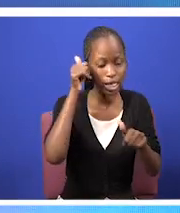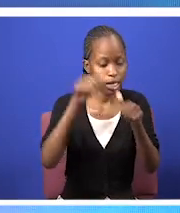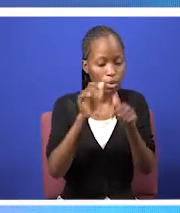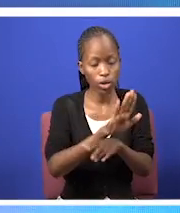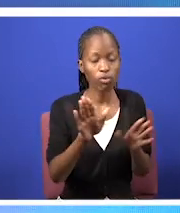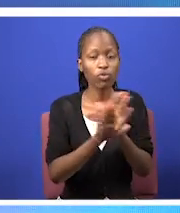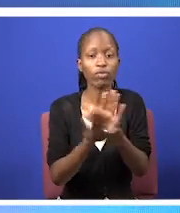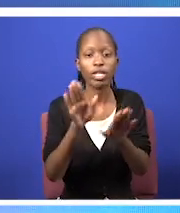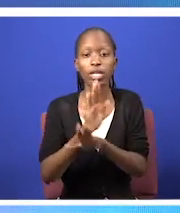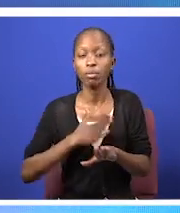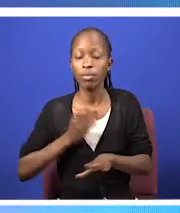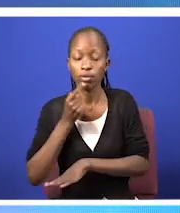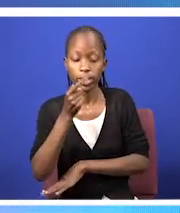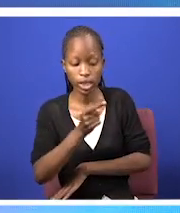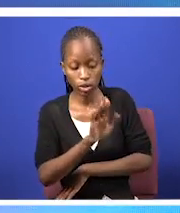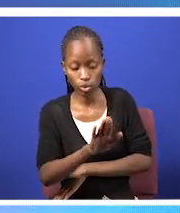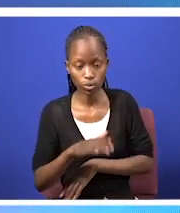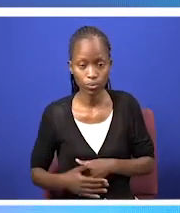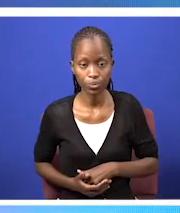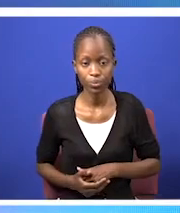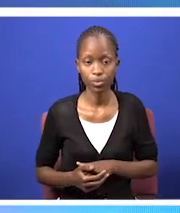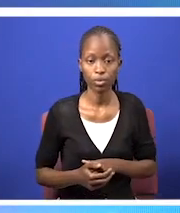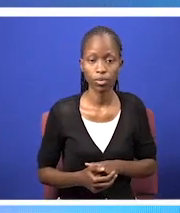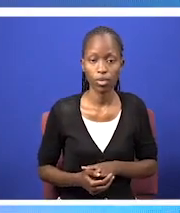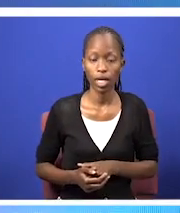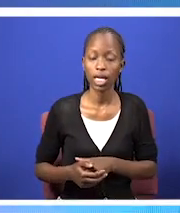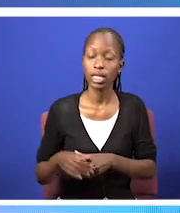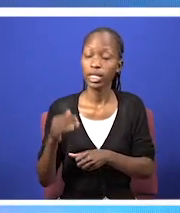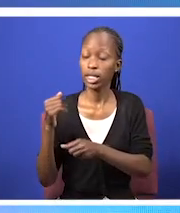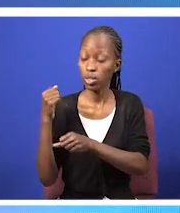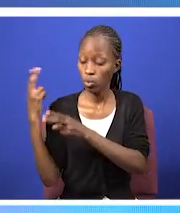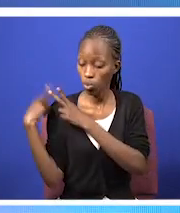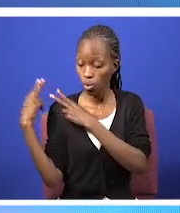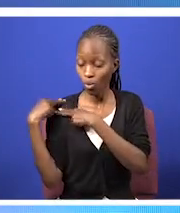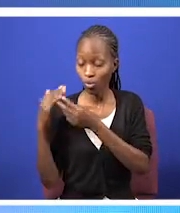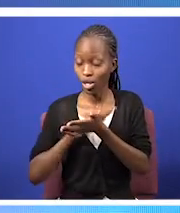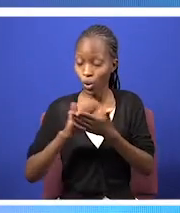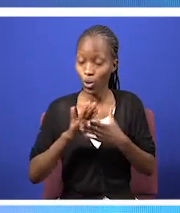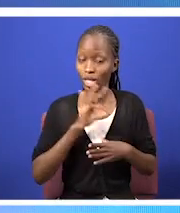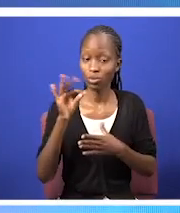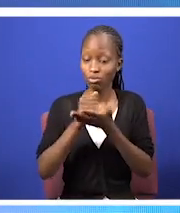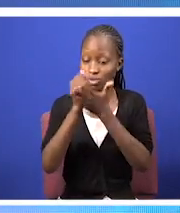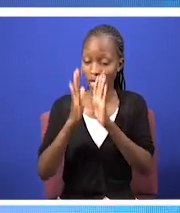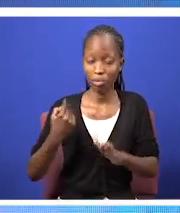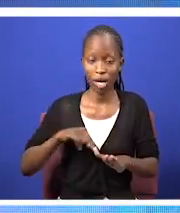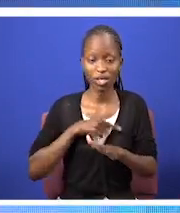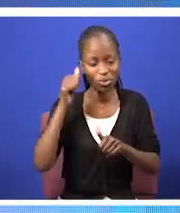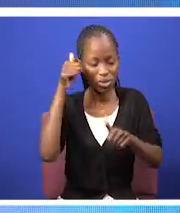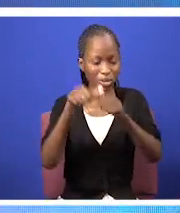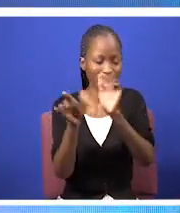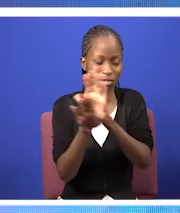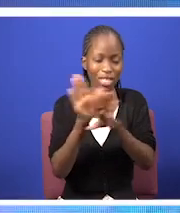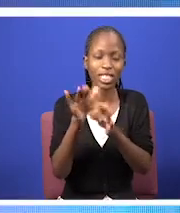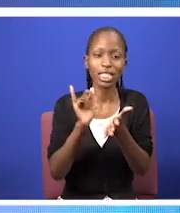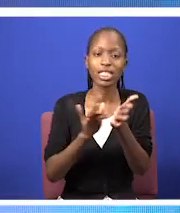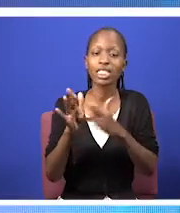you of everything I have said to you. It is his job as our helper to remind us of all the